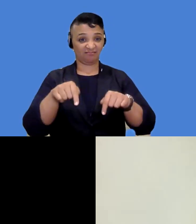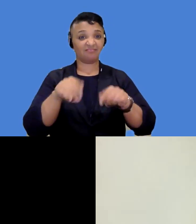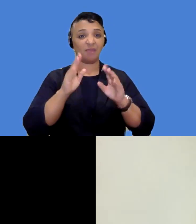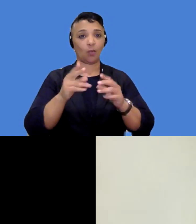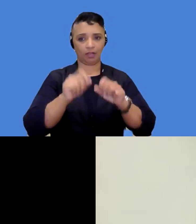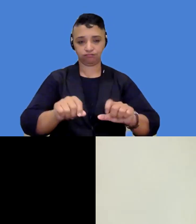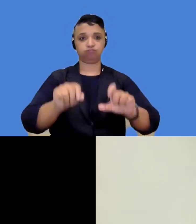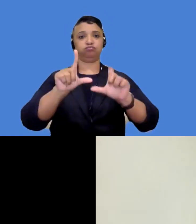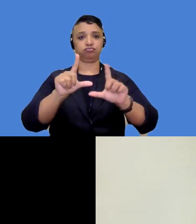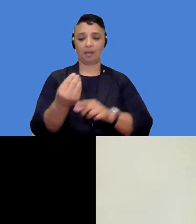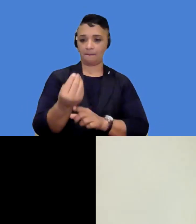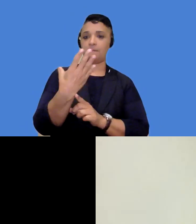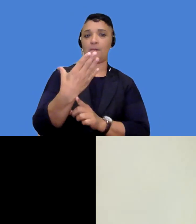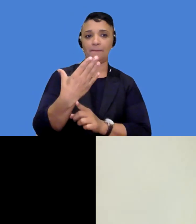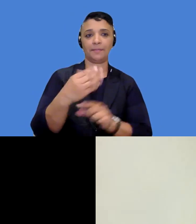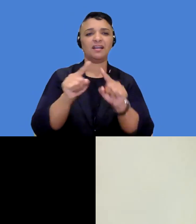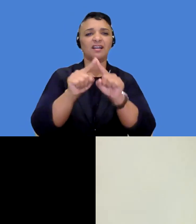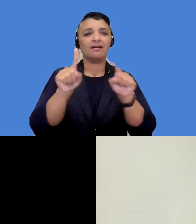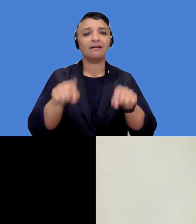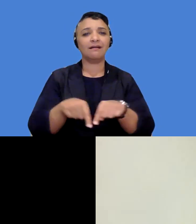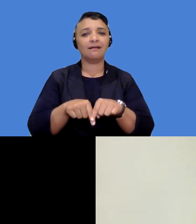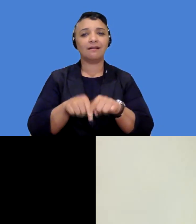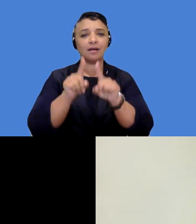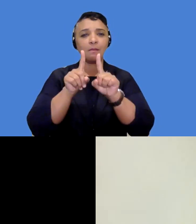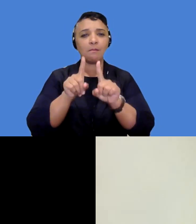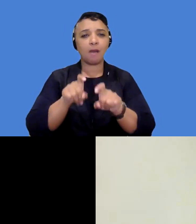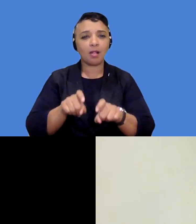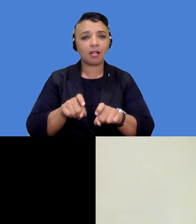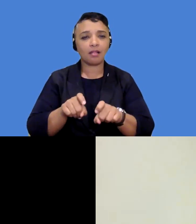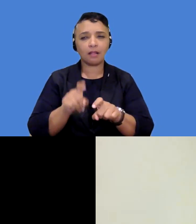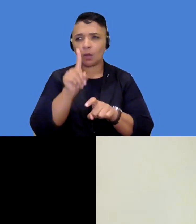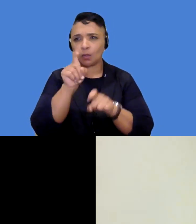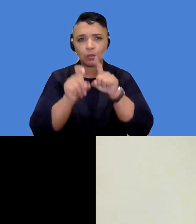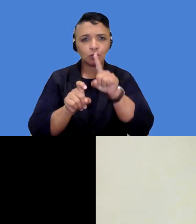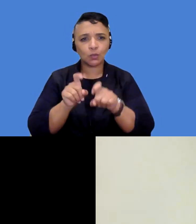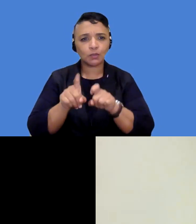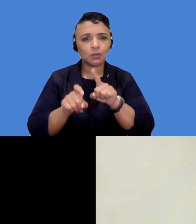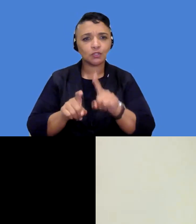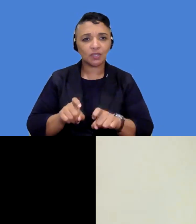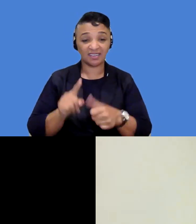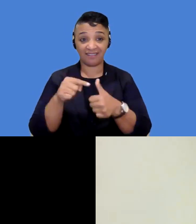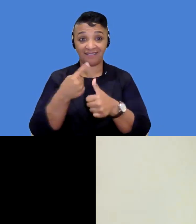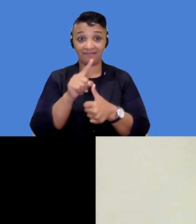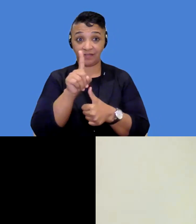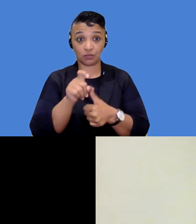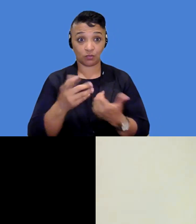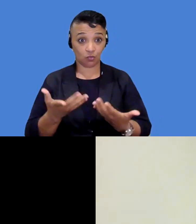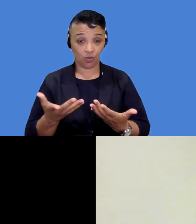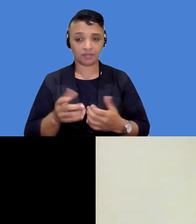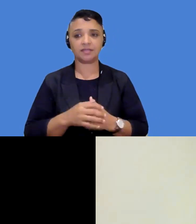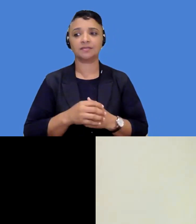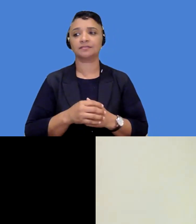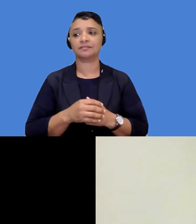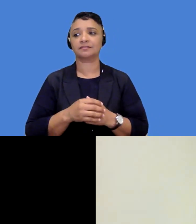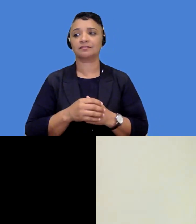to you a quick poll that asks the first question: were